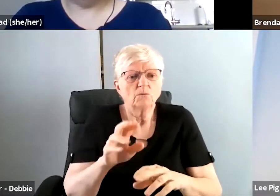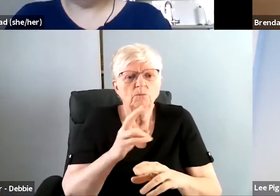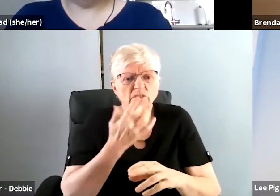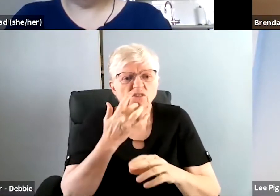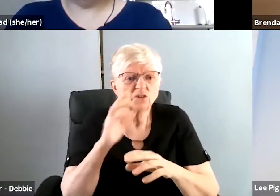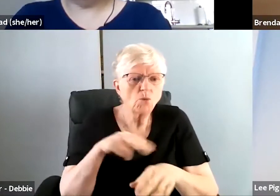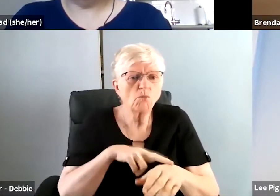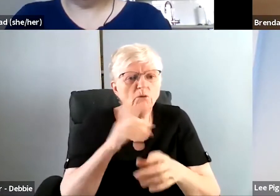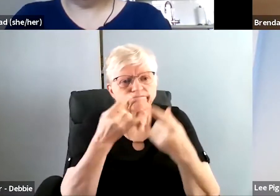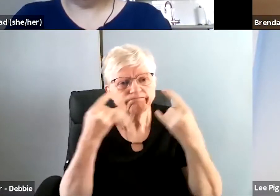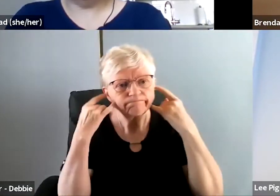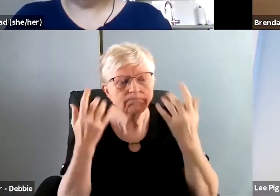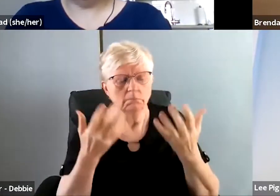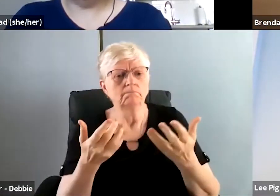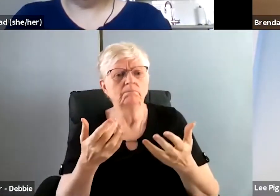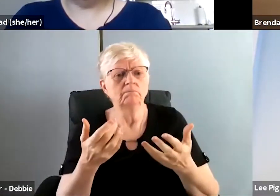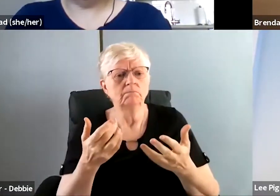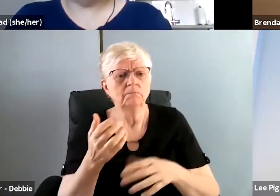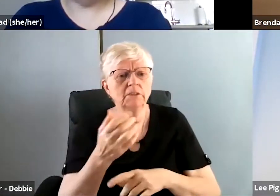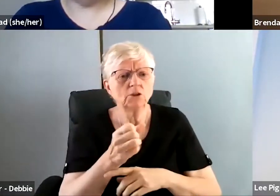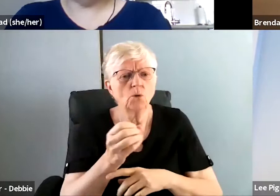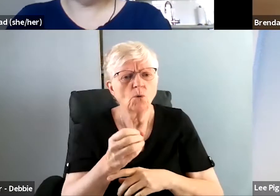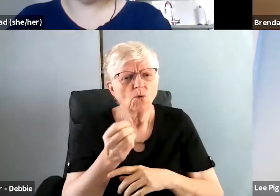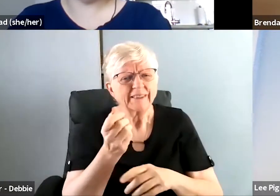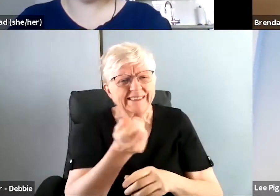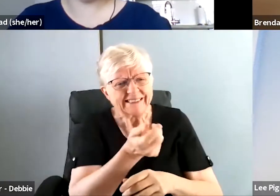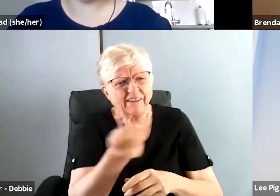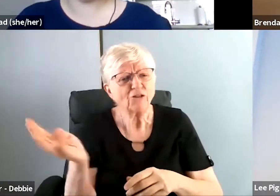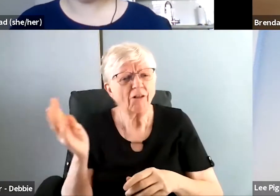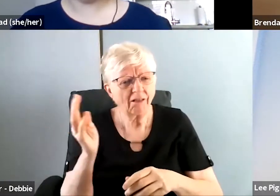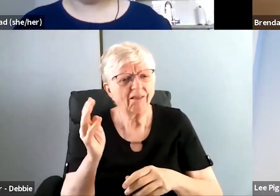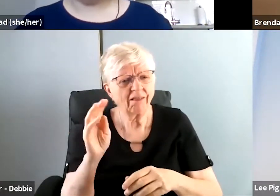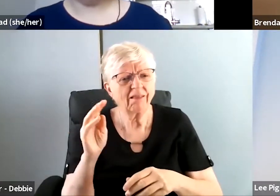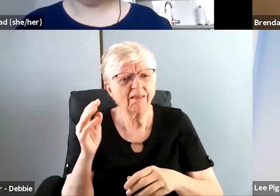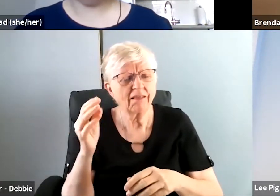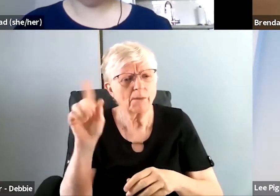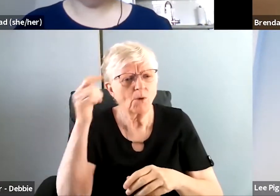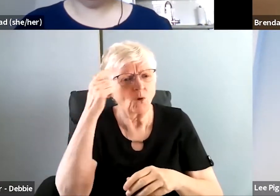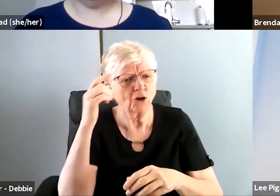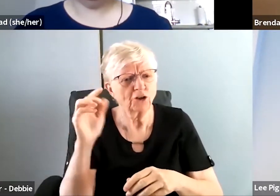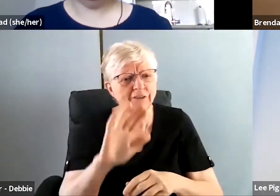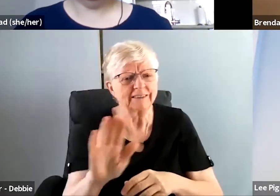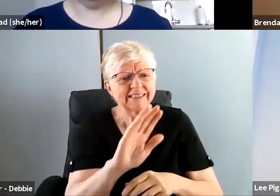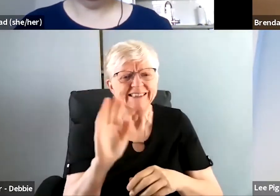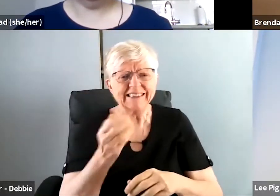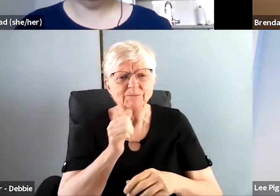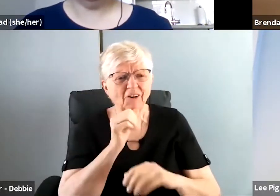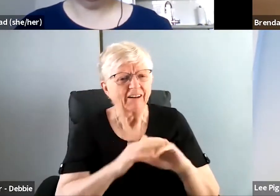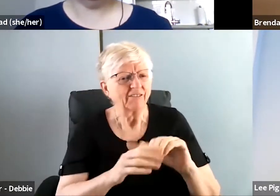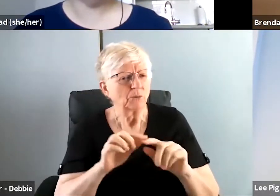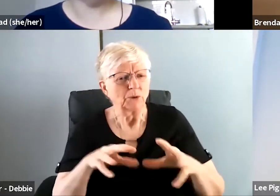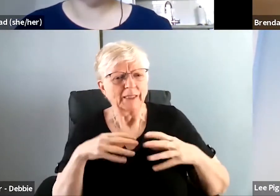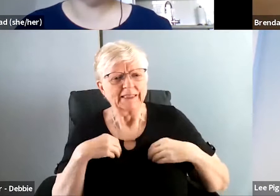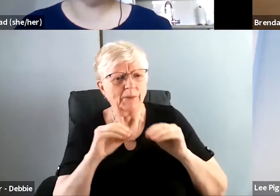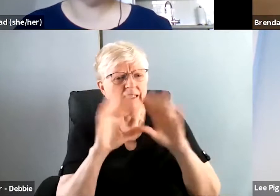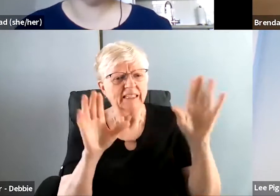of not necessarily acceptance of using them right away, whether that was in businesses or workplaces. So I